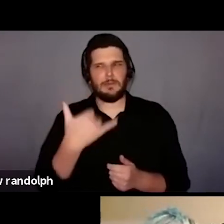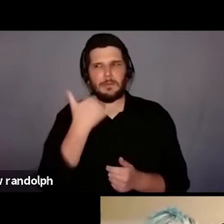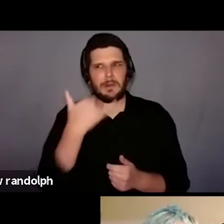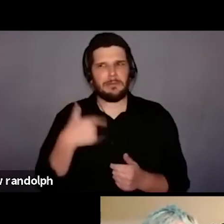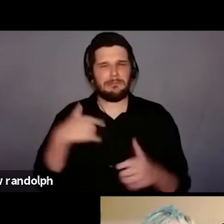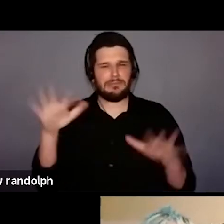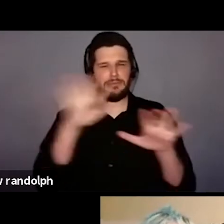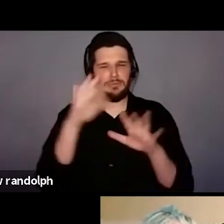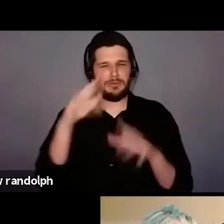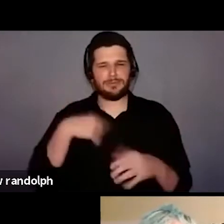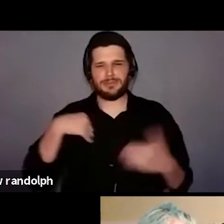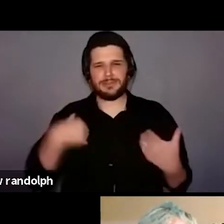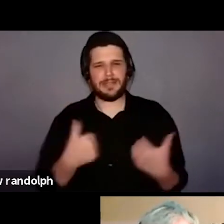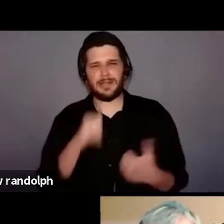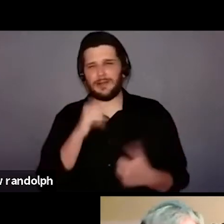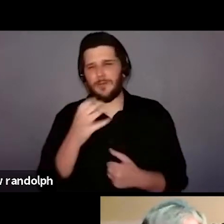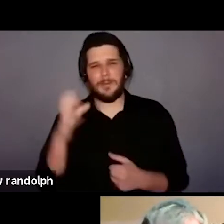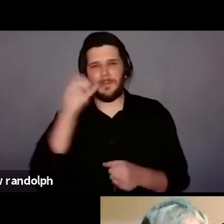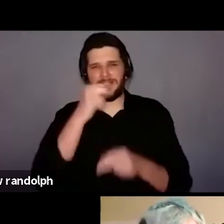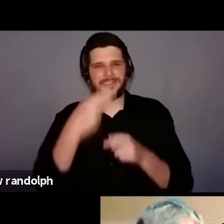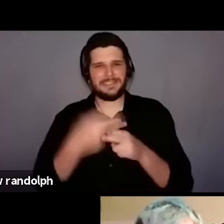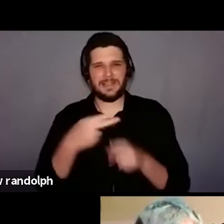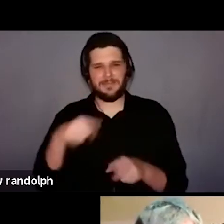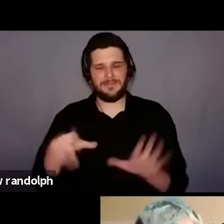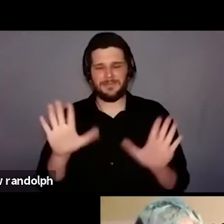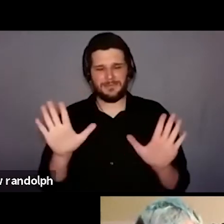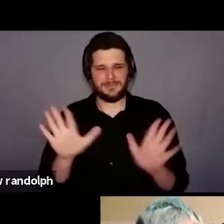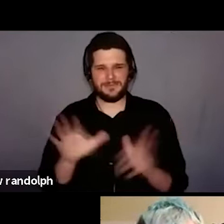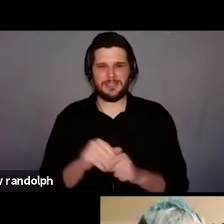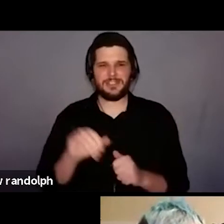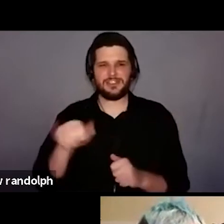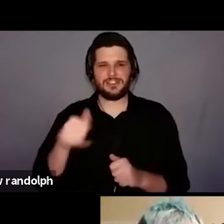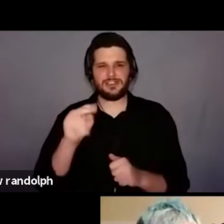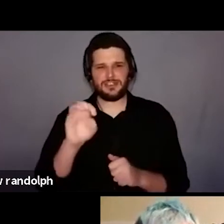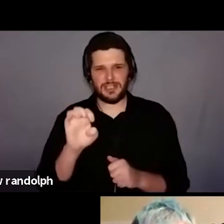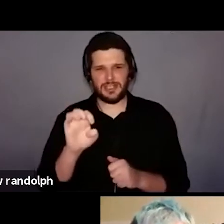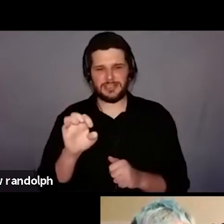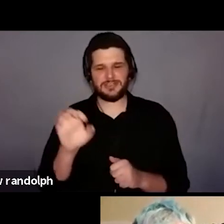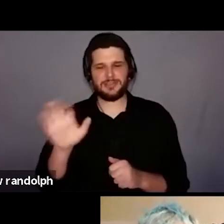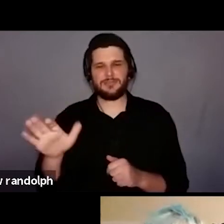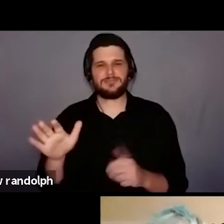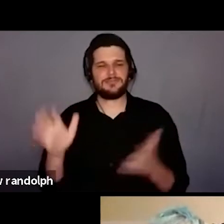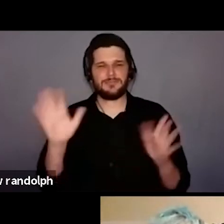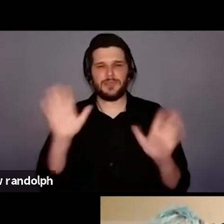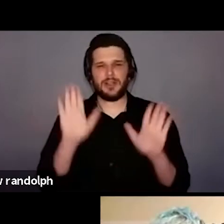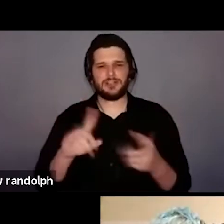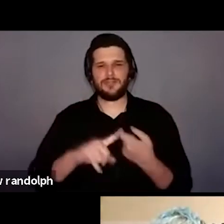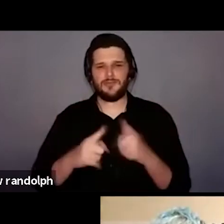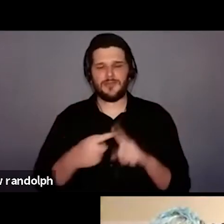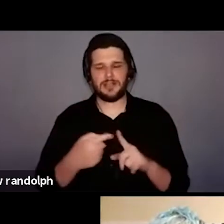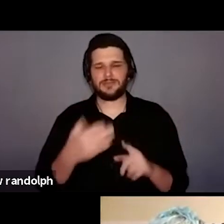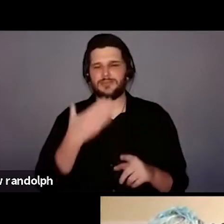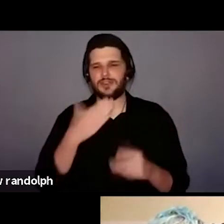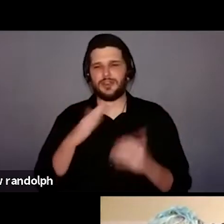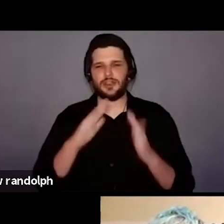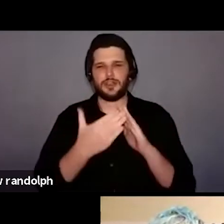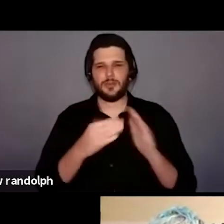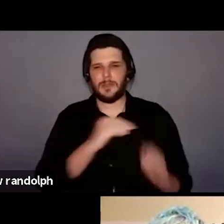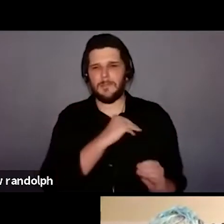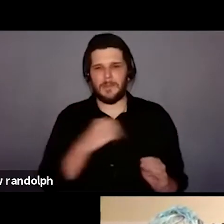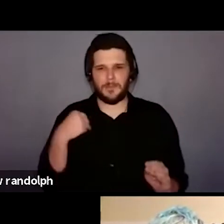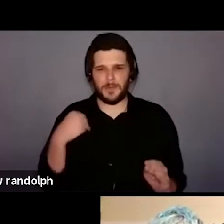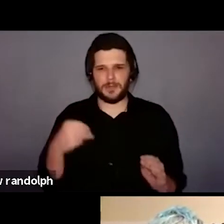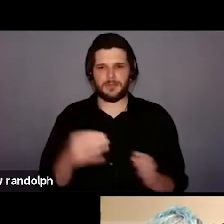and tired. I don't want to misname this. Anyways, Jane, beloved friend, beloved community member.